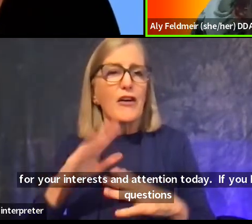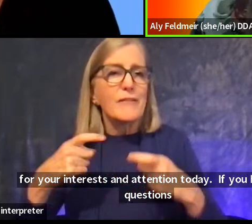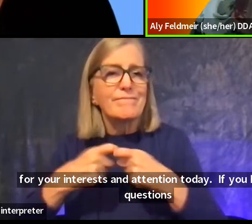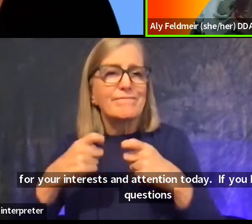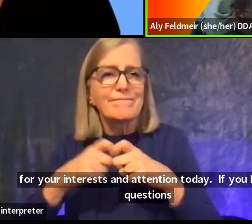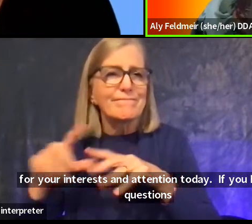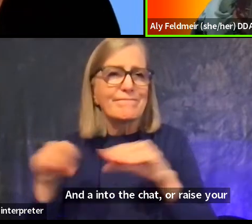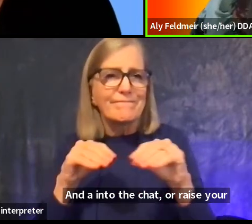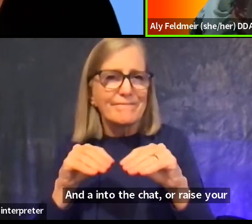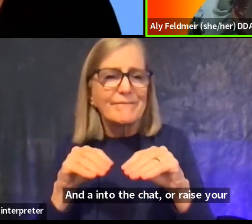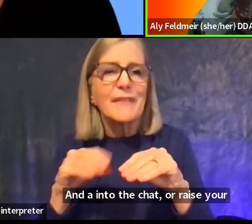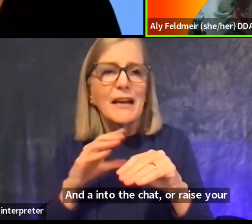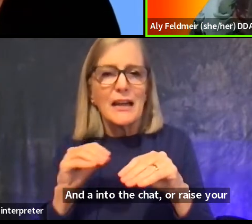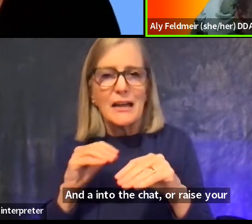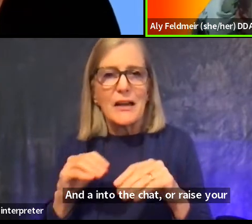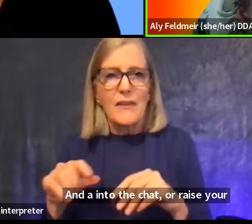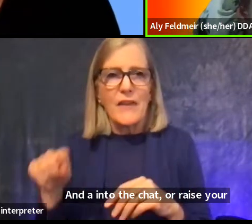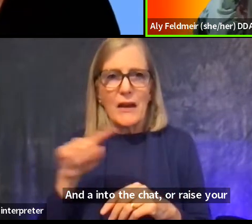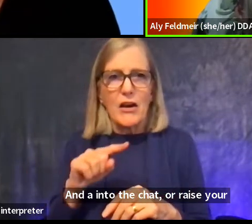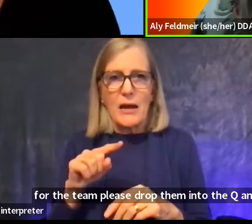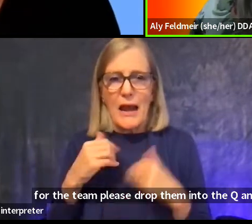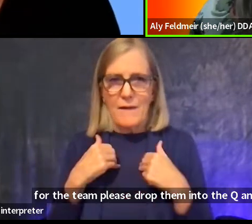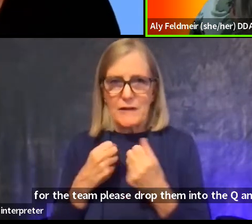getting support at the hotel.